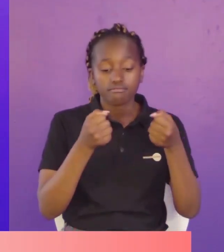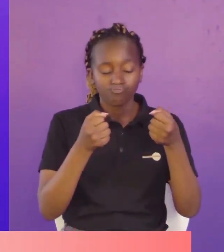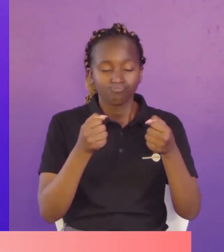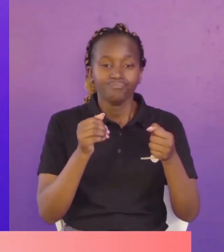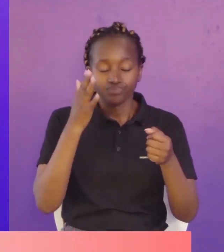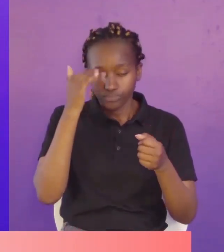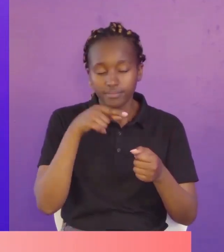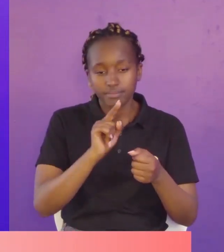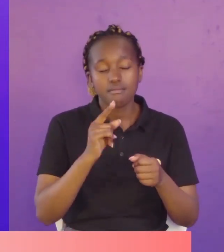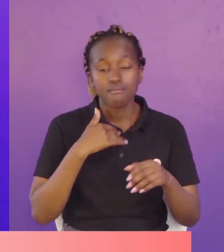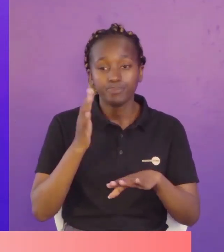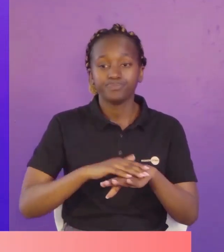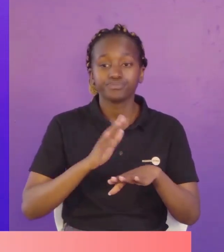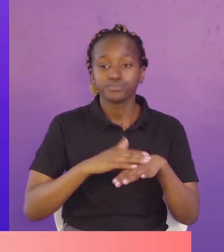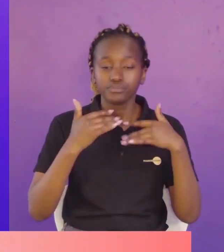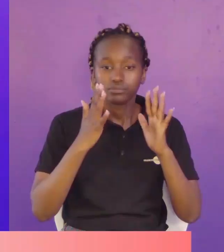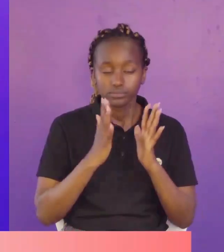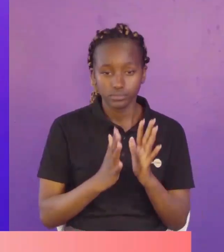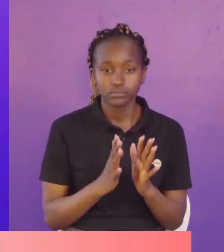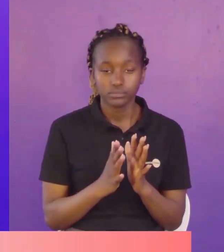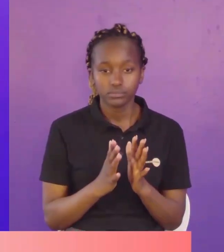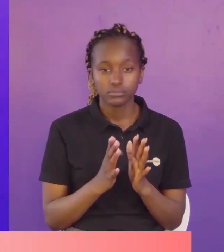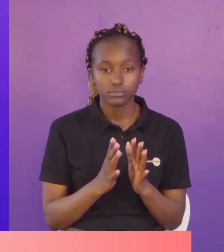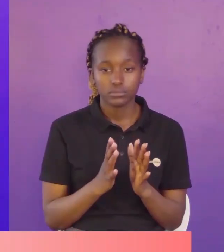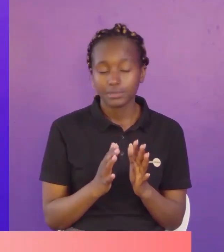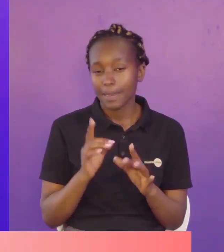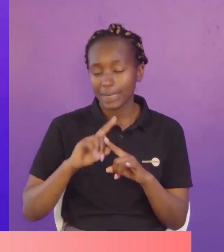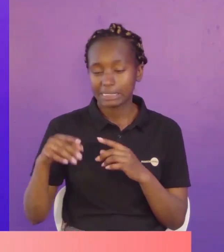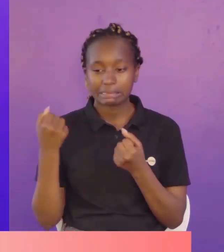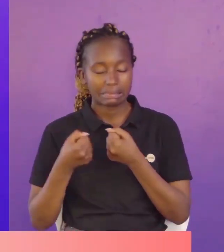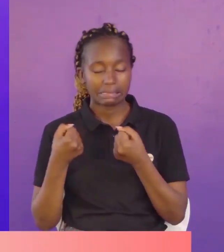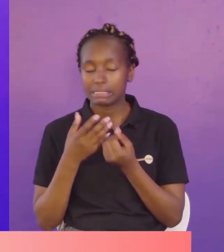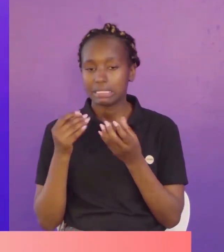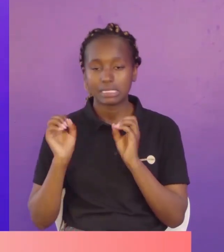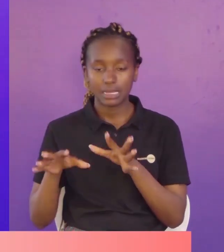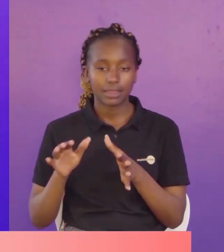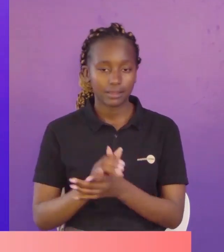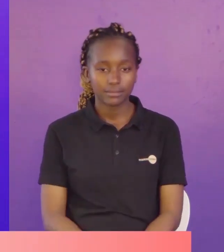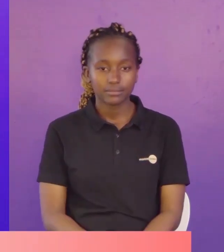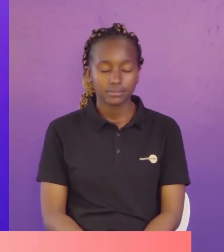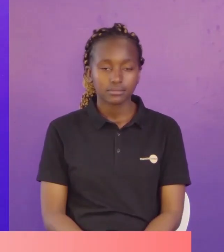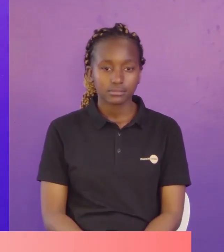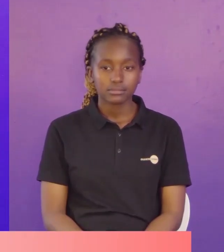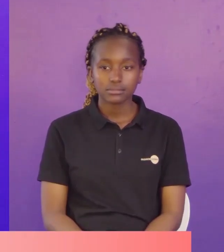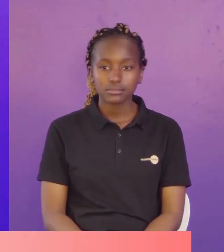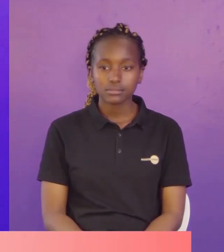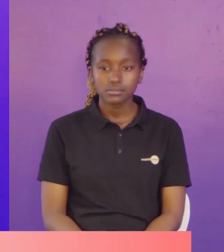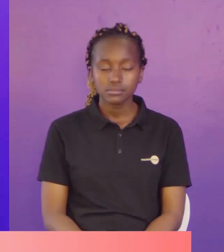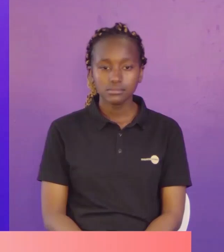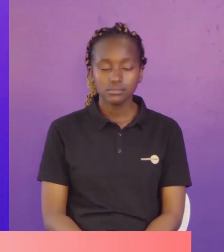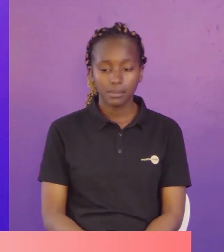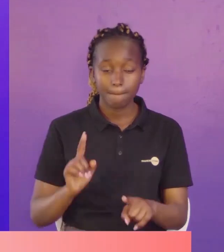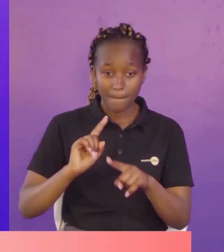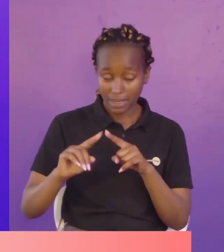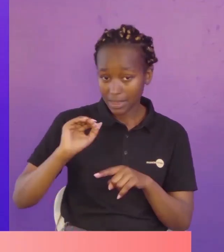really have good players. I think the game tu imewakata, but with the remaining matches they